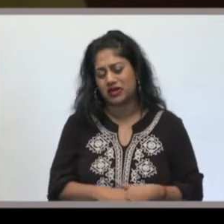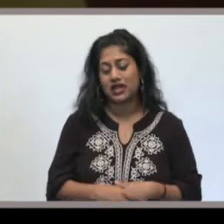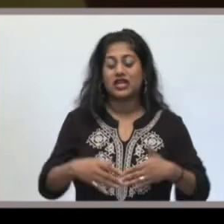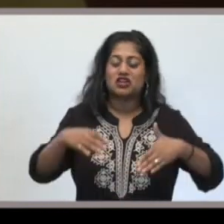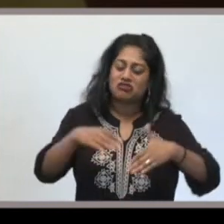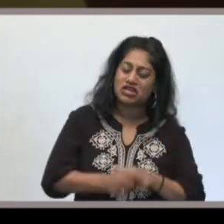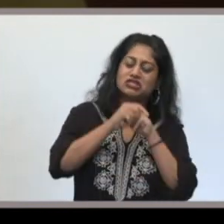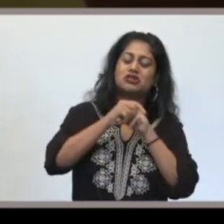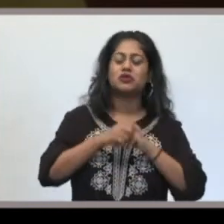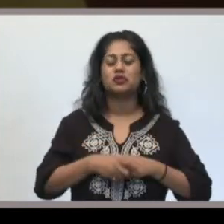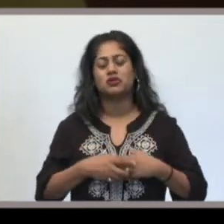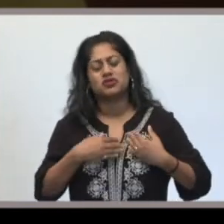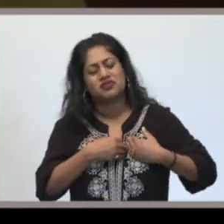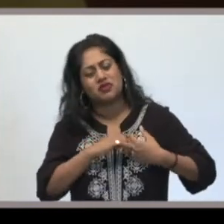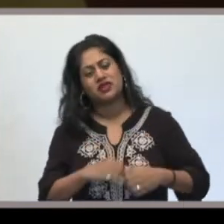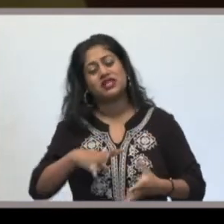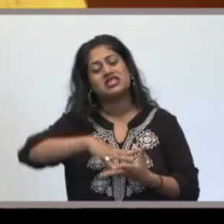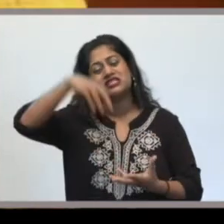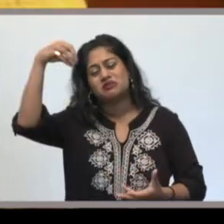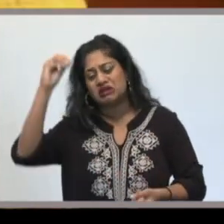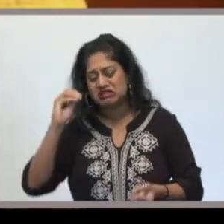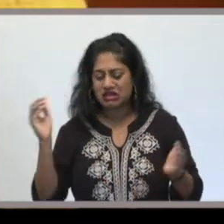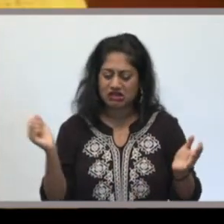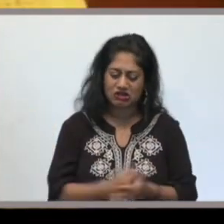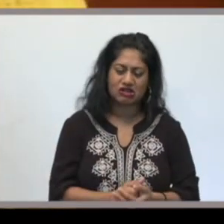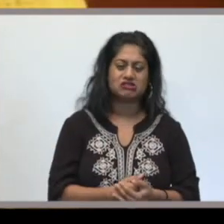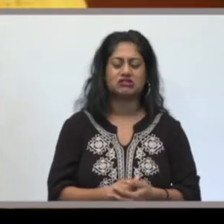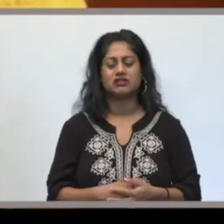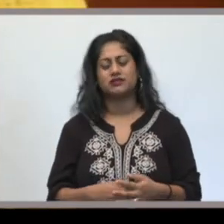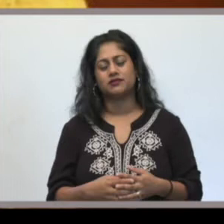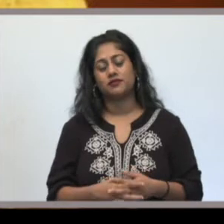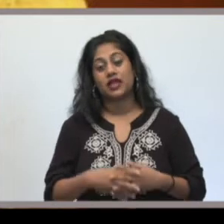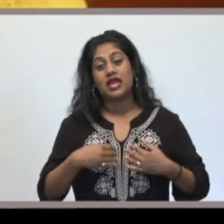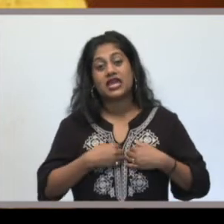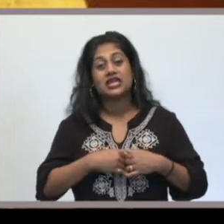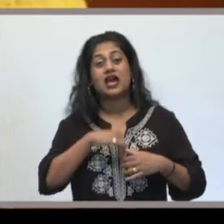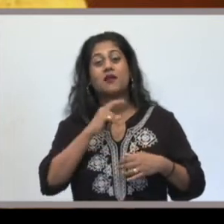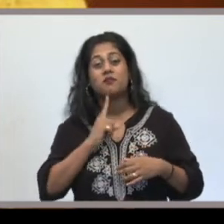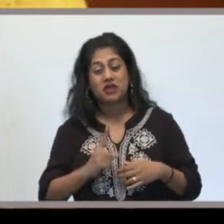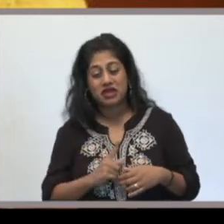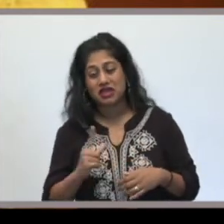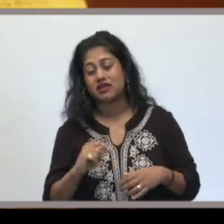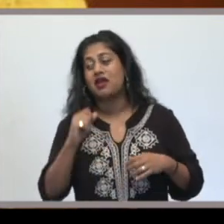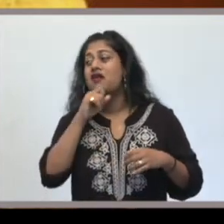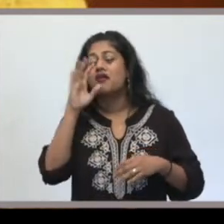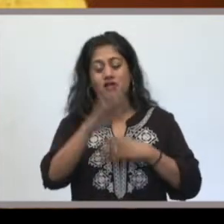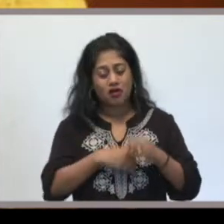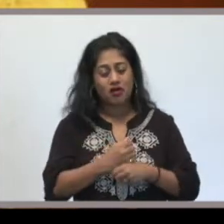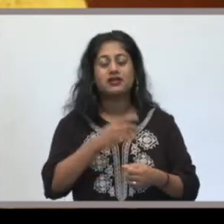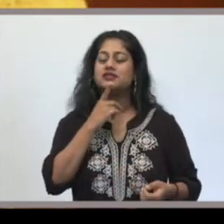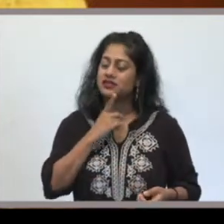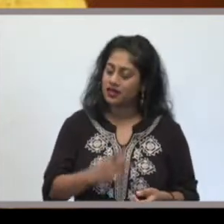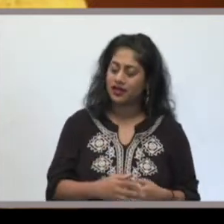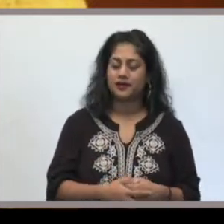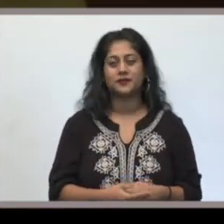those whose spirits are crushed." God is with you in your pain. You need to remember these things, you see, when